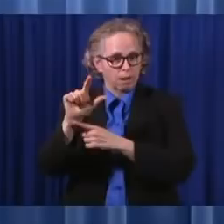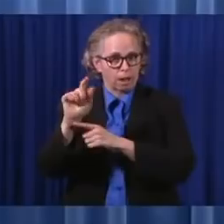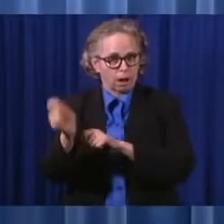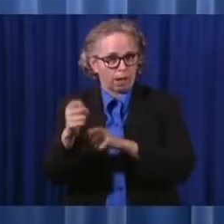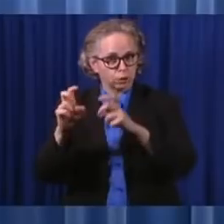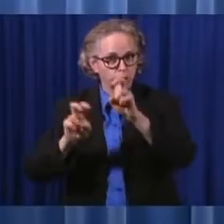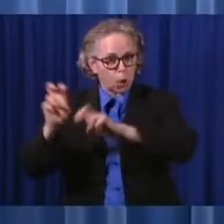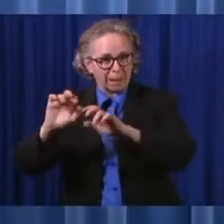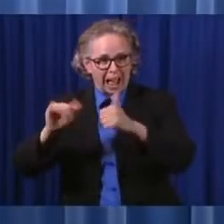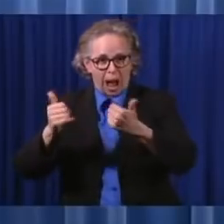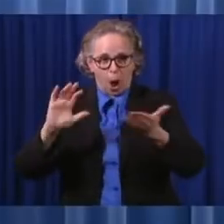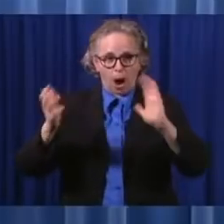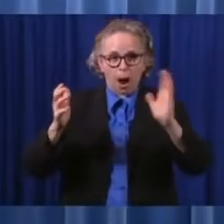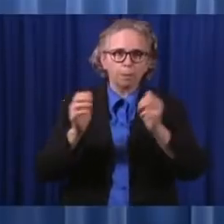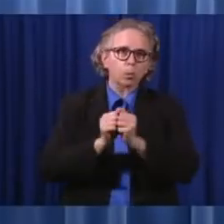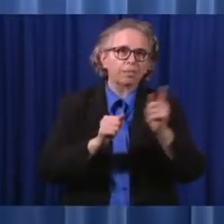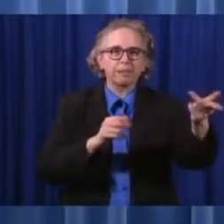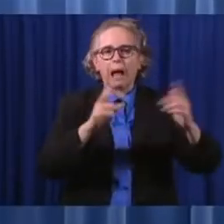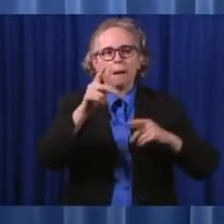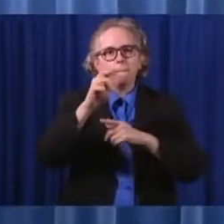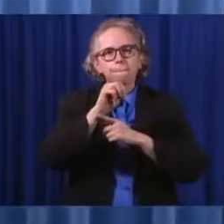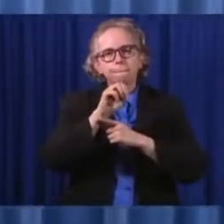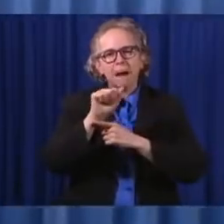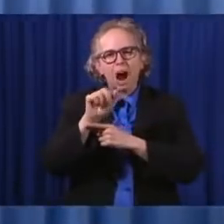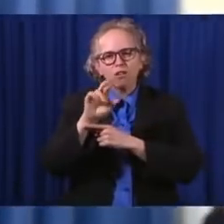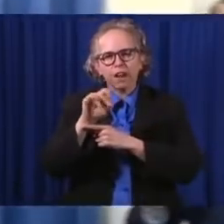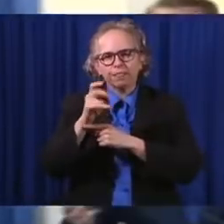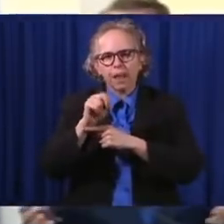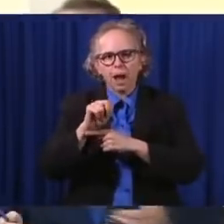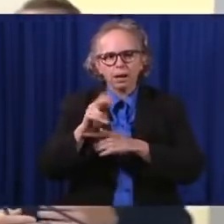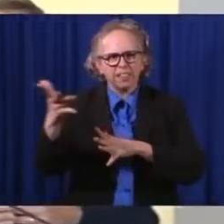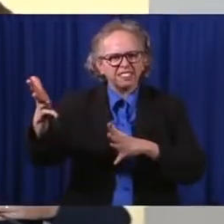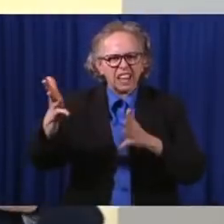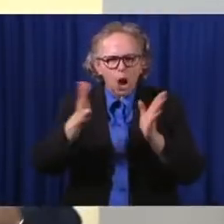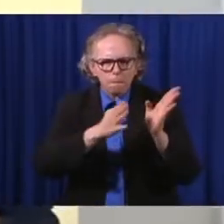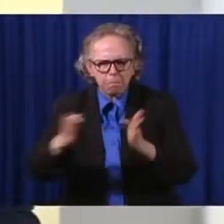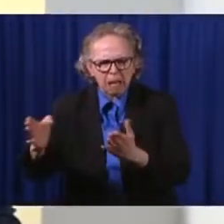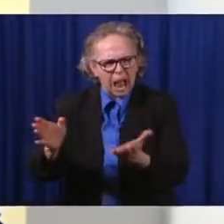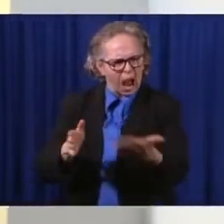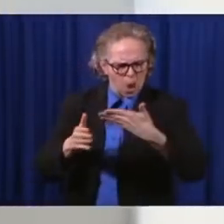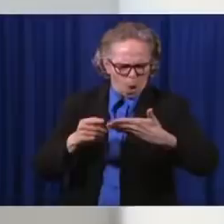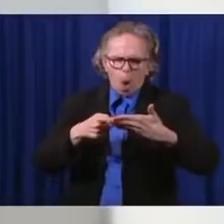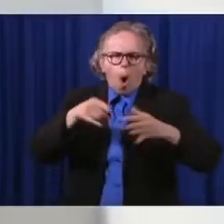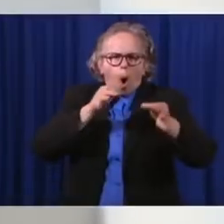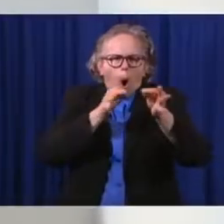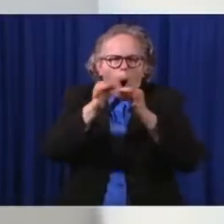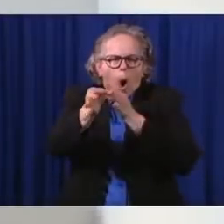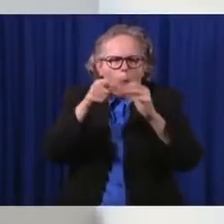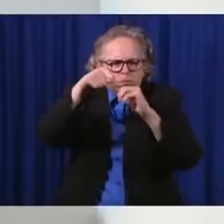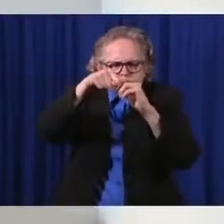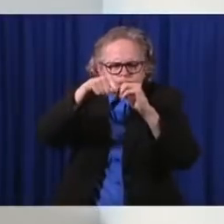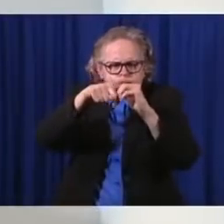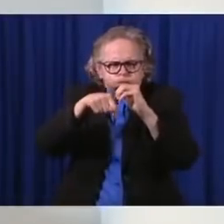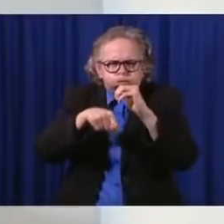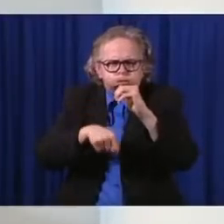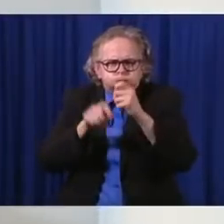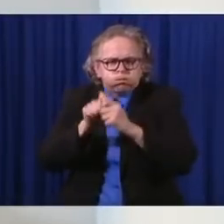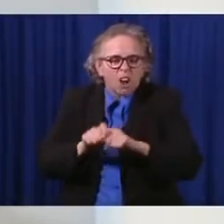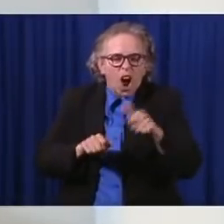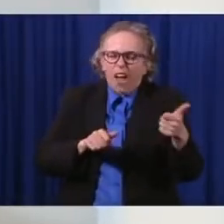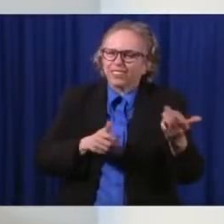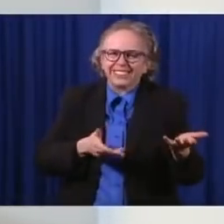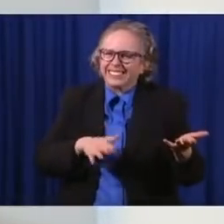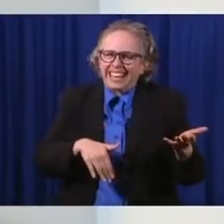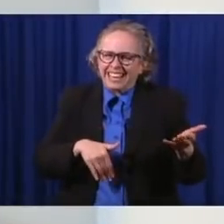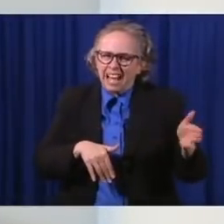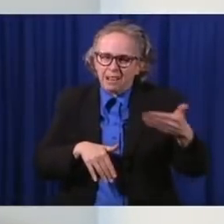have anything in addition to that, but No, we're just, I mean, that's consistent. They're all working from the same template. We fully expect